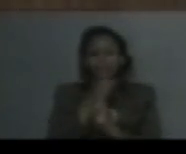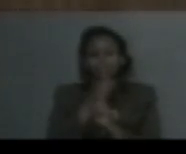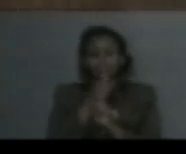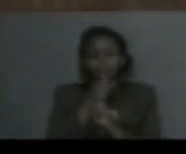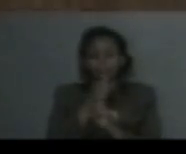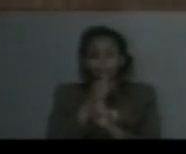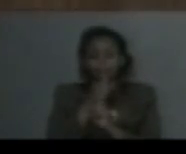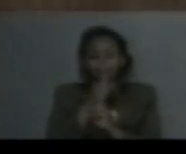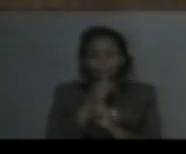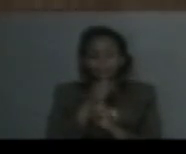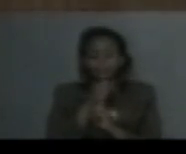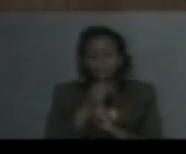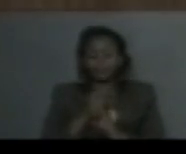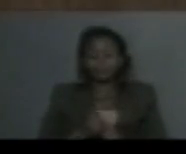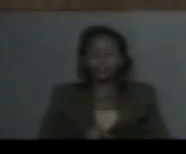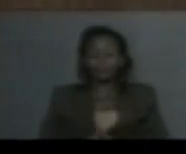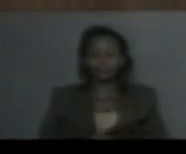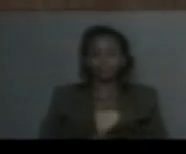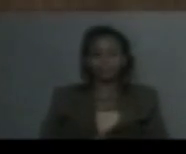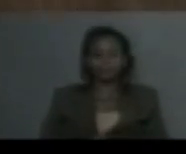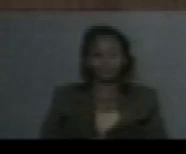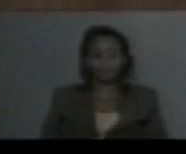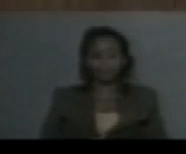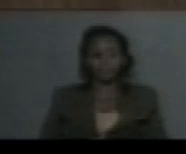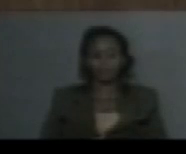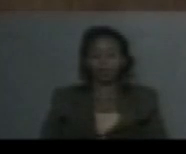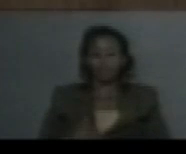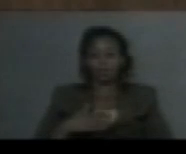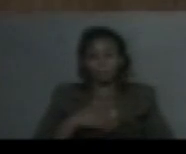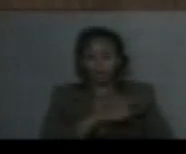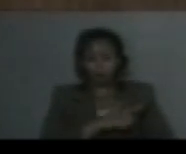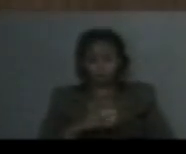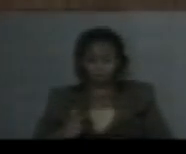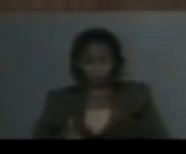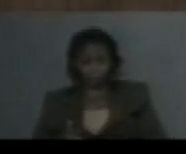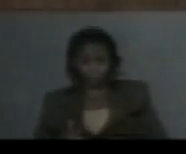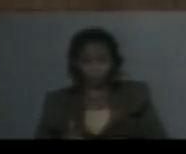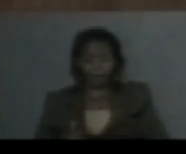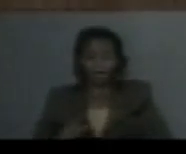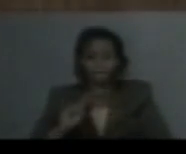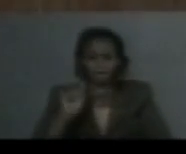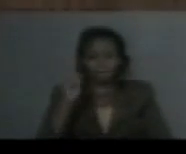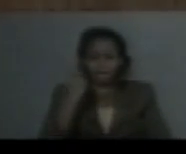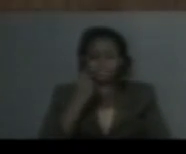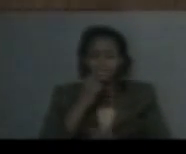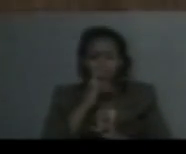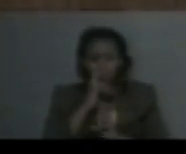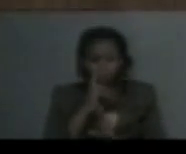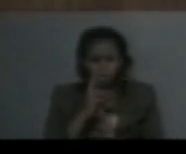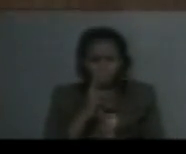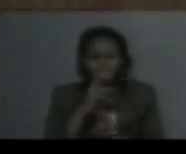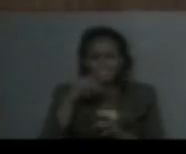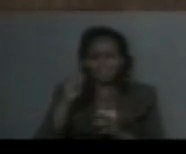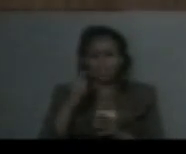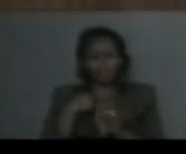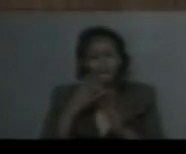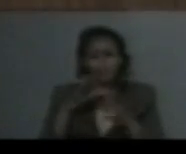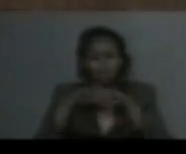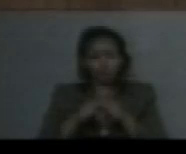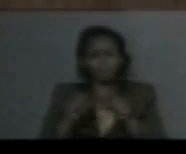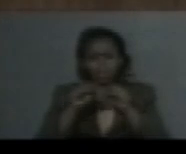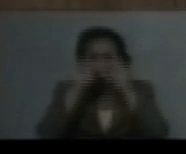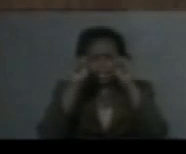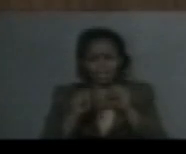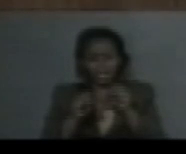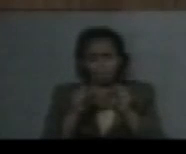Lord, as it were, the first respondent adopted a hybrid system which